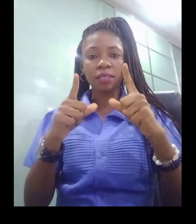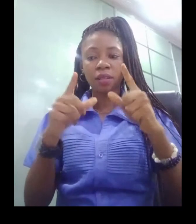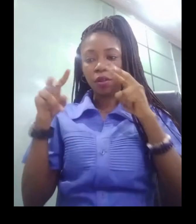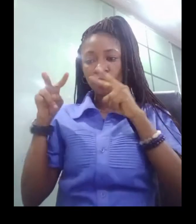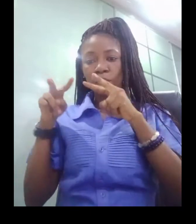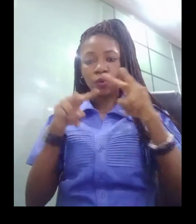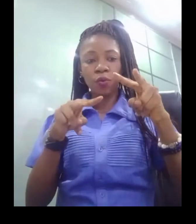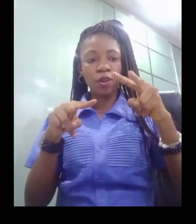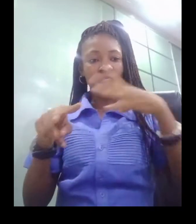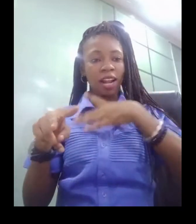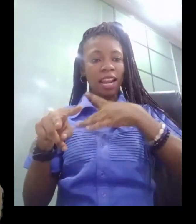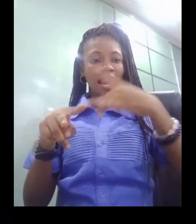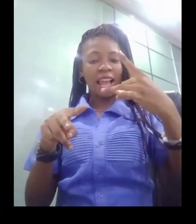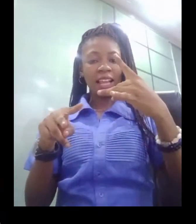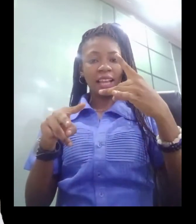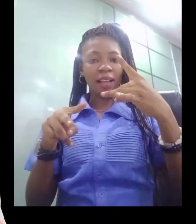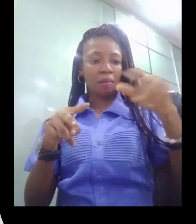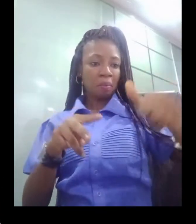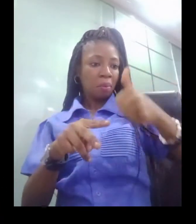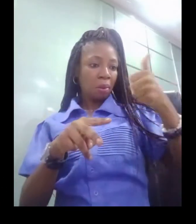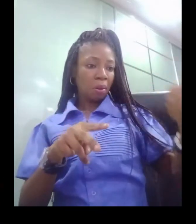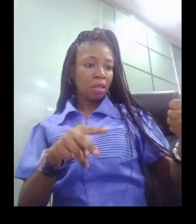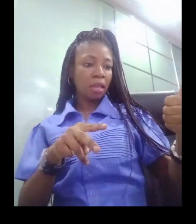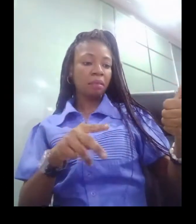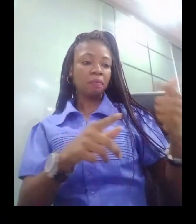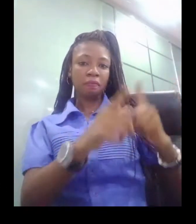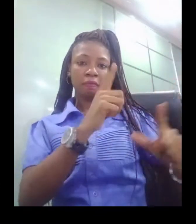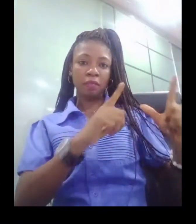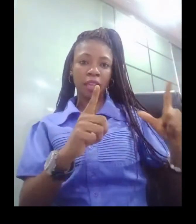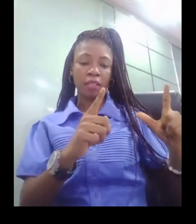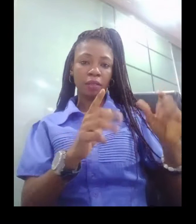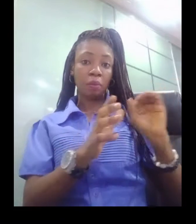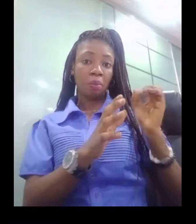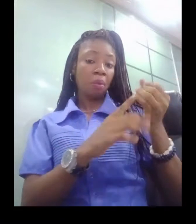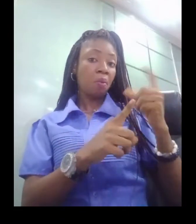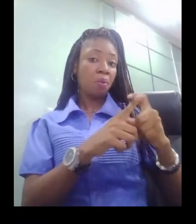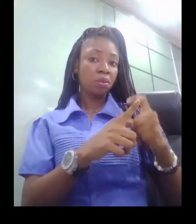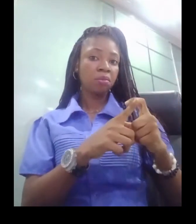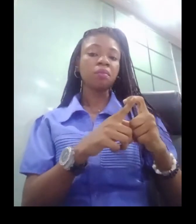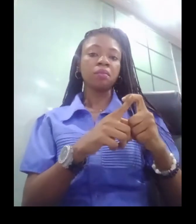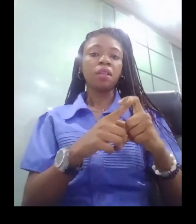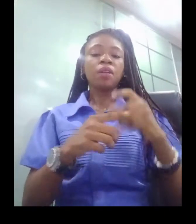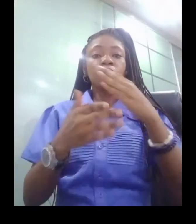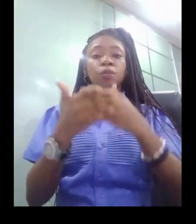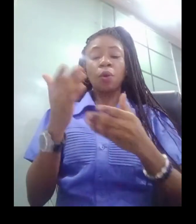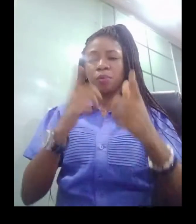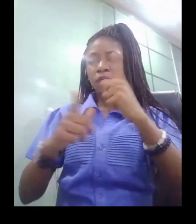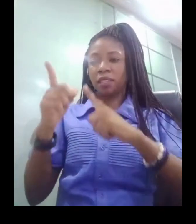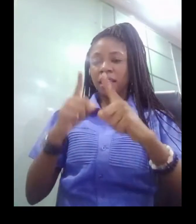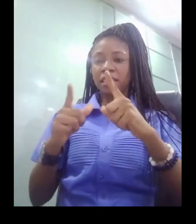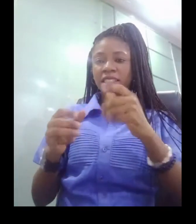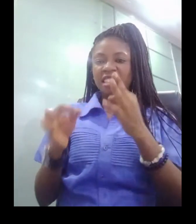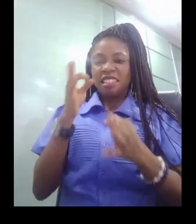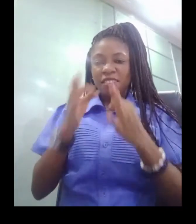refer to. Some signs, of course, can be picked upon by the way